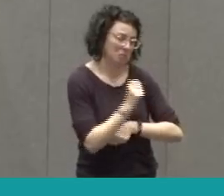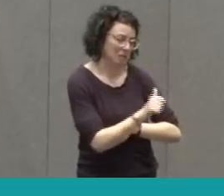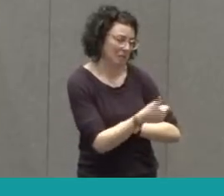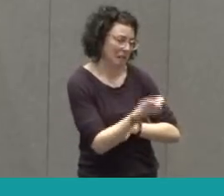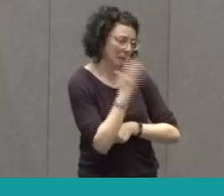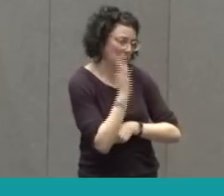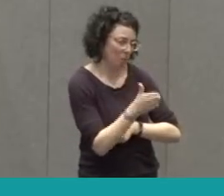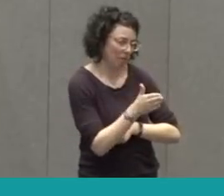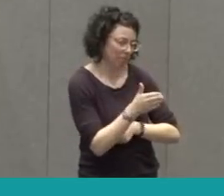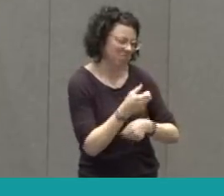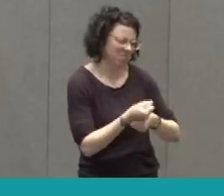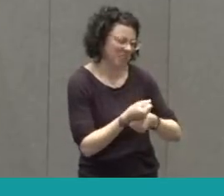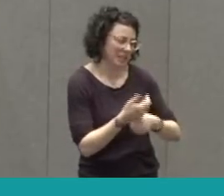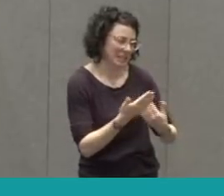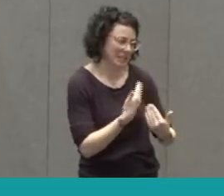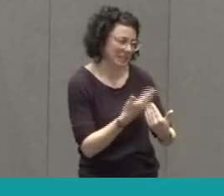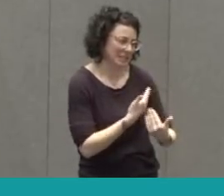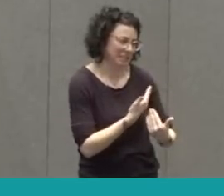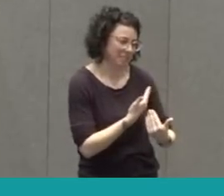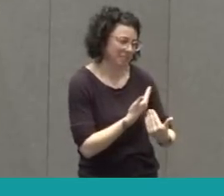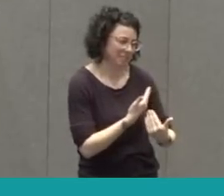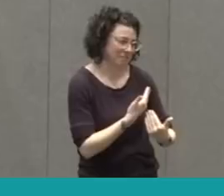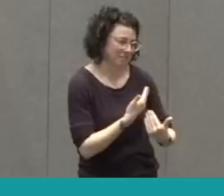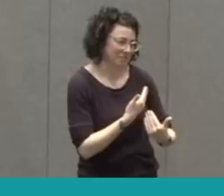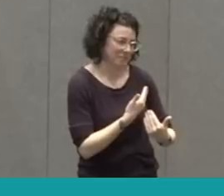going to multiply it by